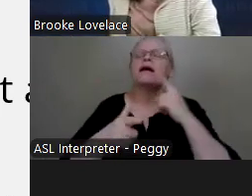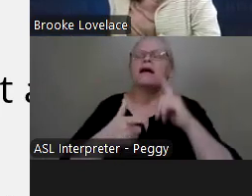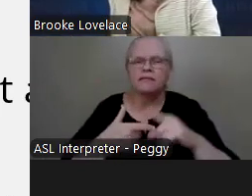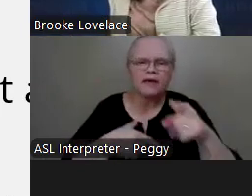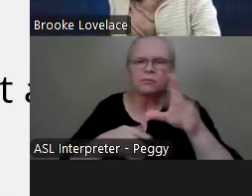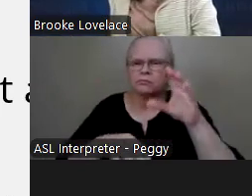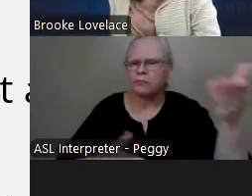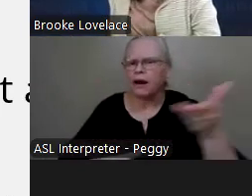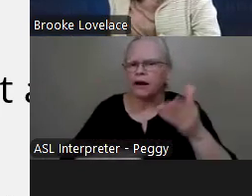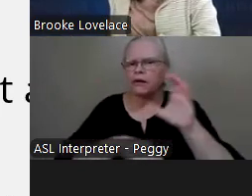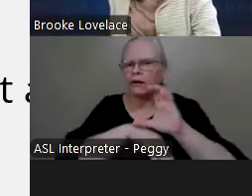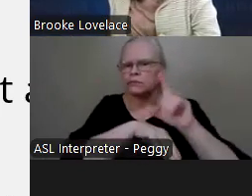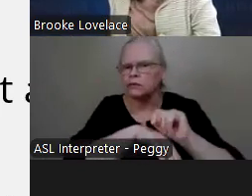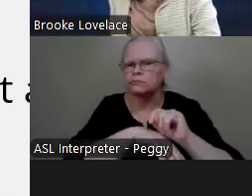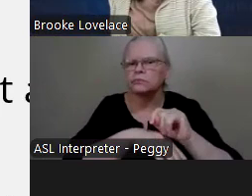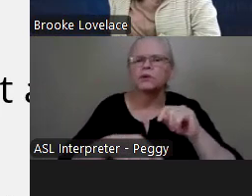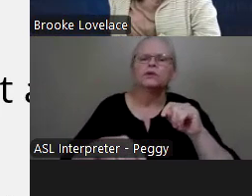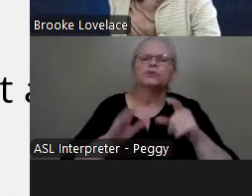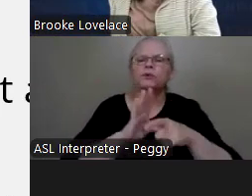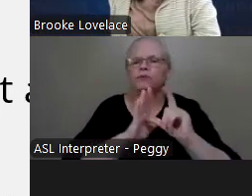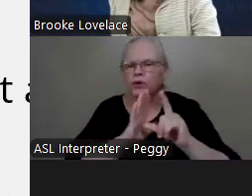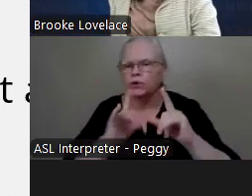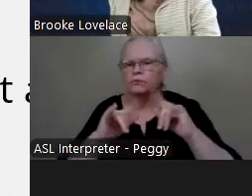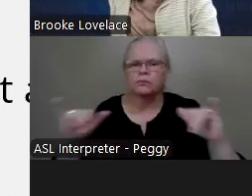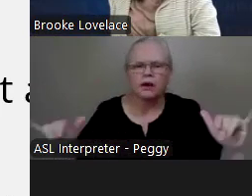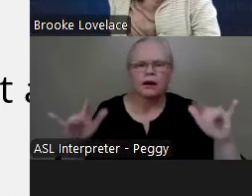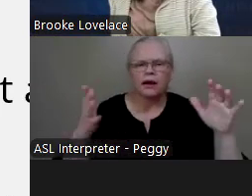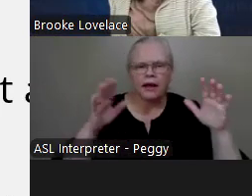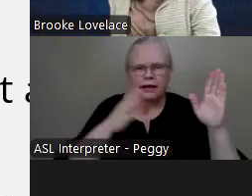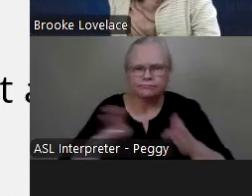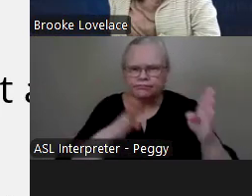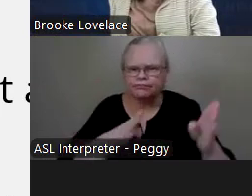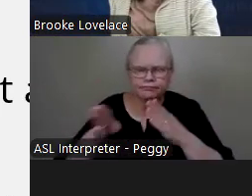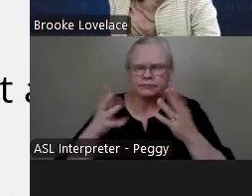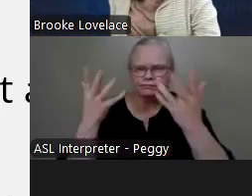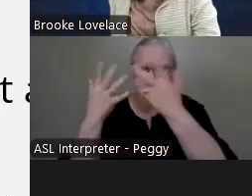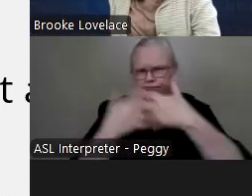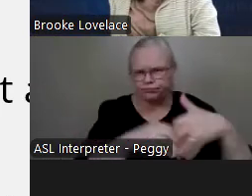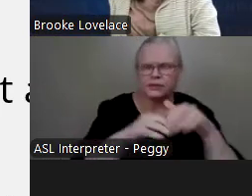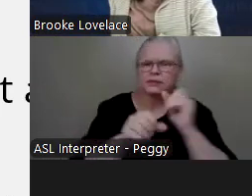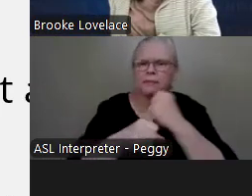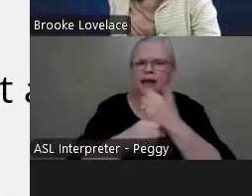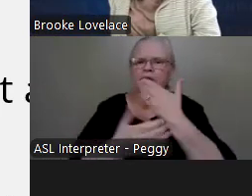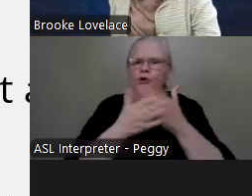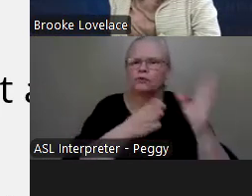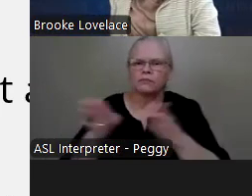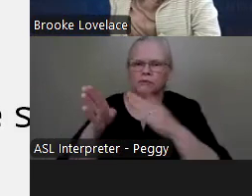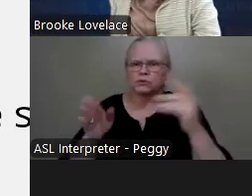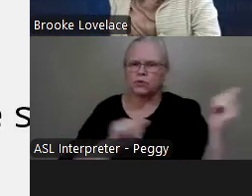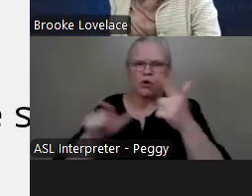review and kind of synthesize the information and organize it in a way that was understandable for